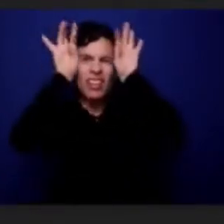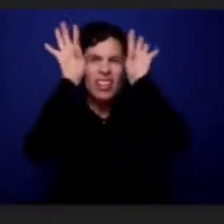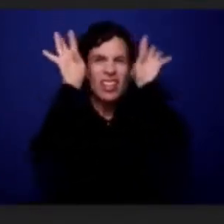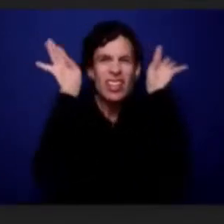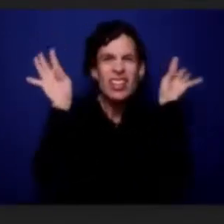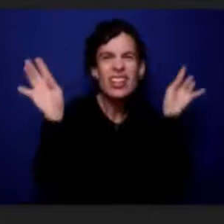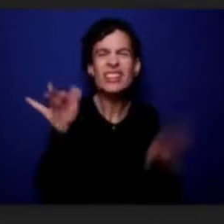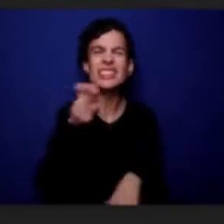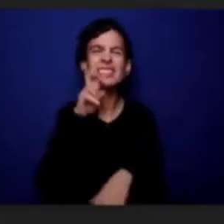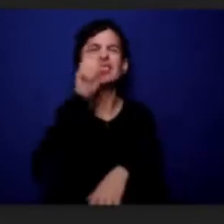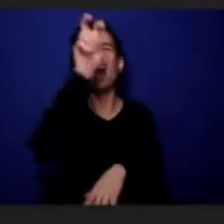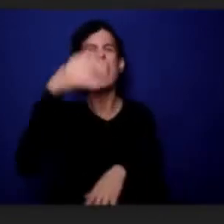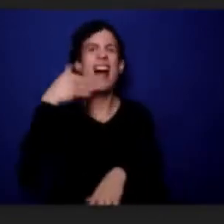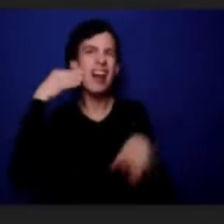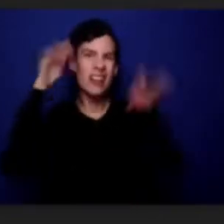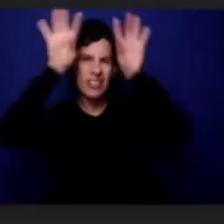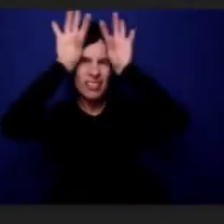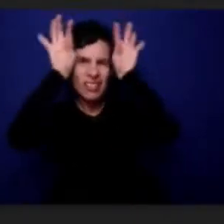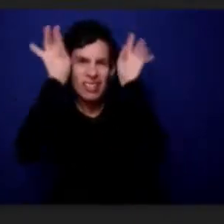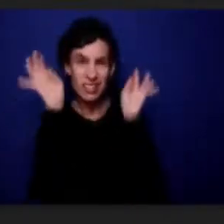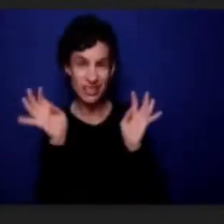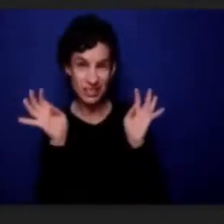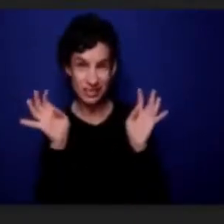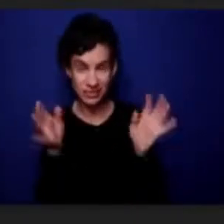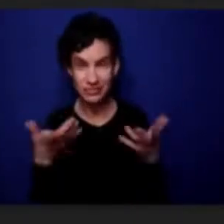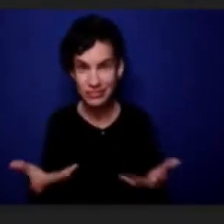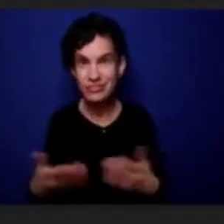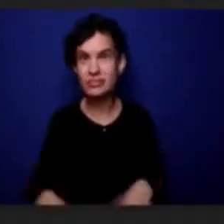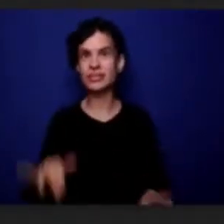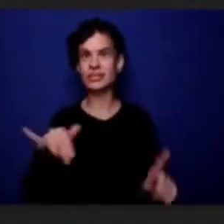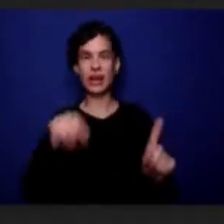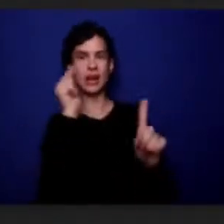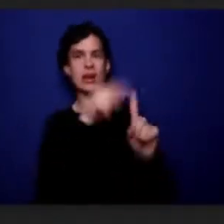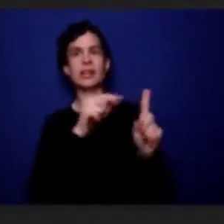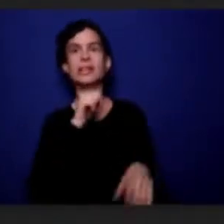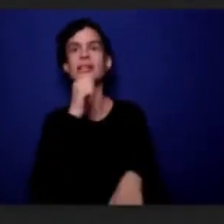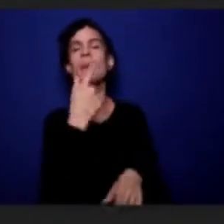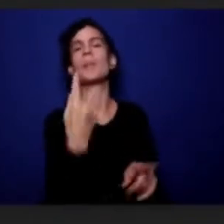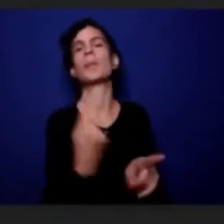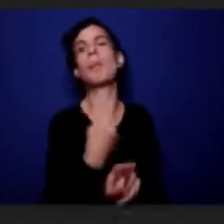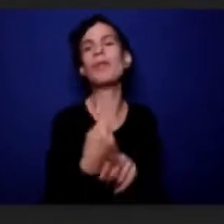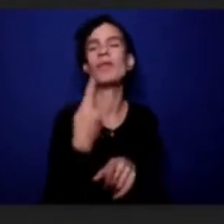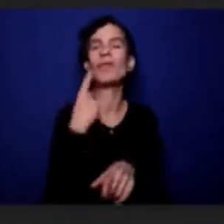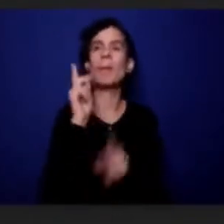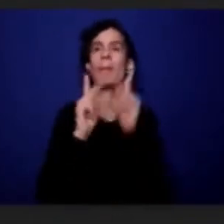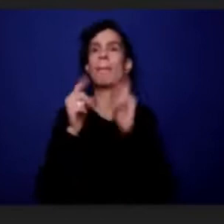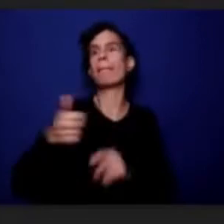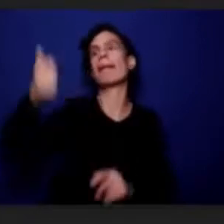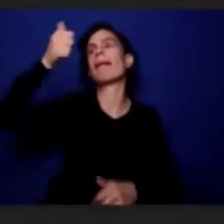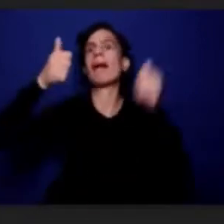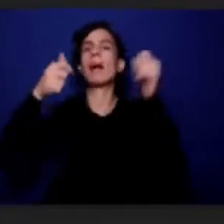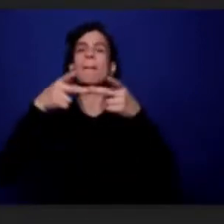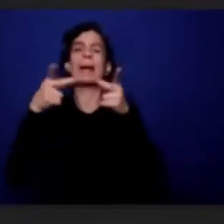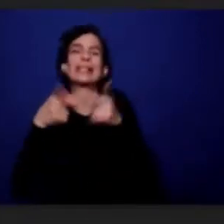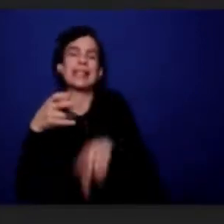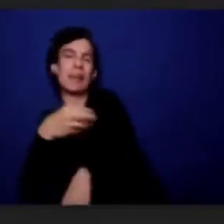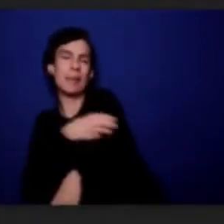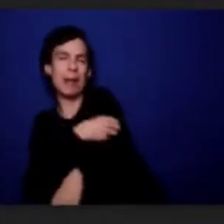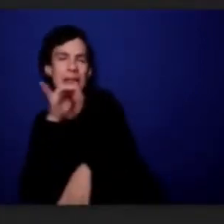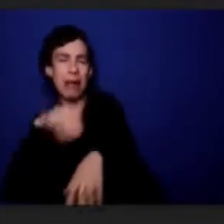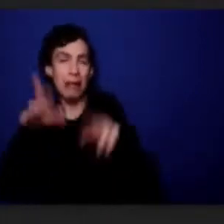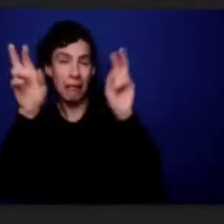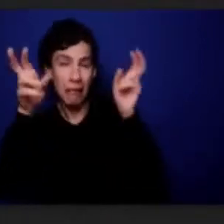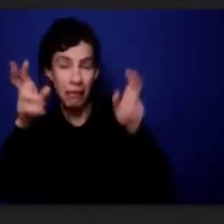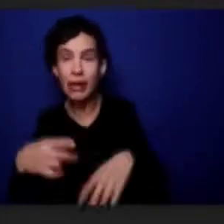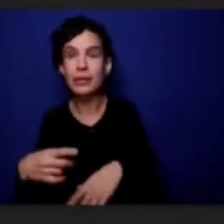shared with animals. So this whole idea of Medusa with the snakes also has that classic connotation of, women as nature and, the part